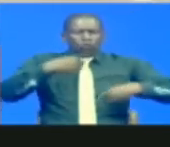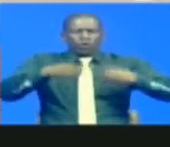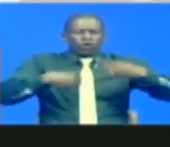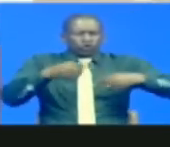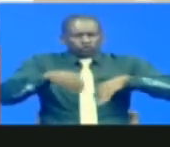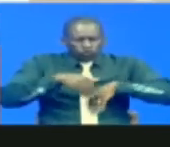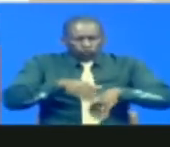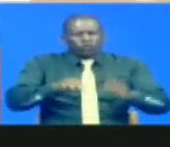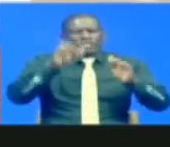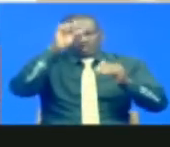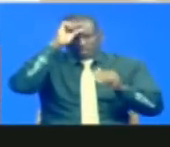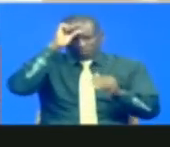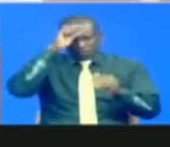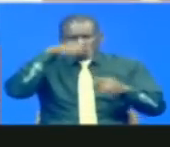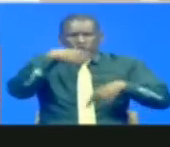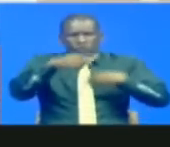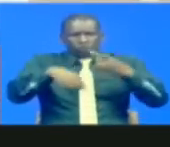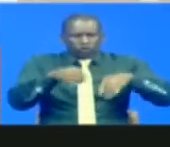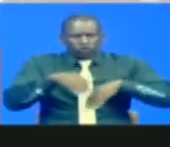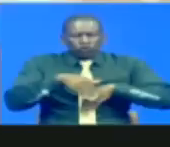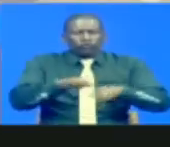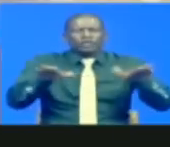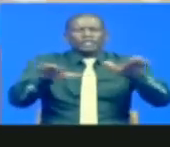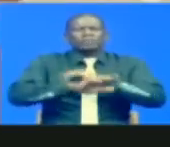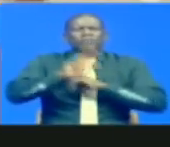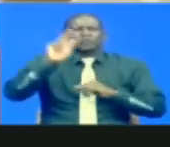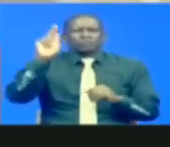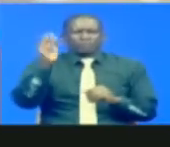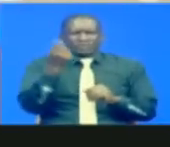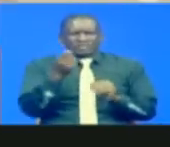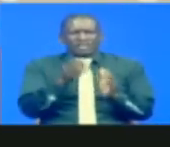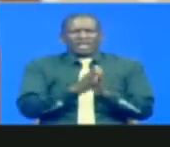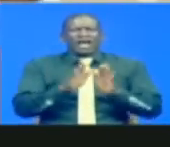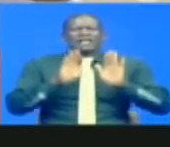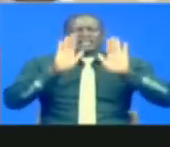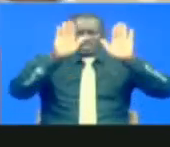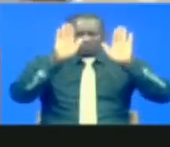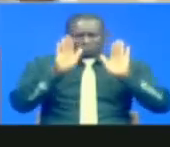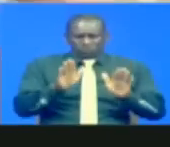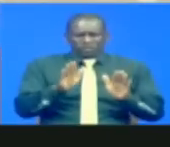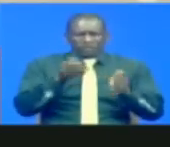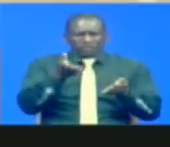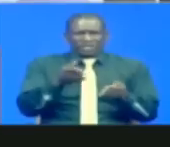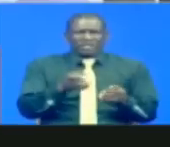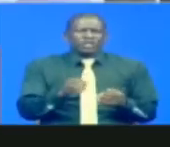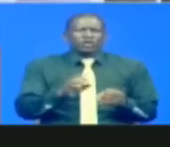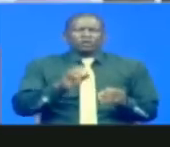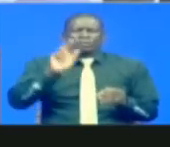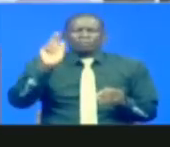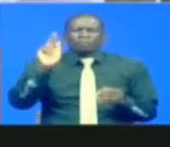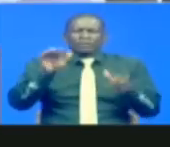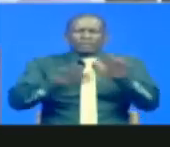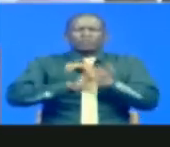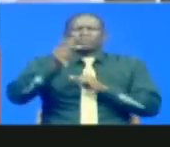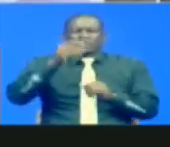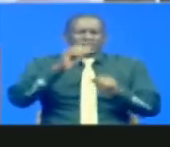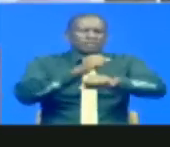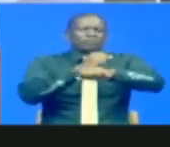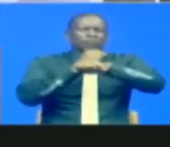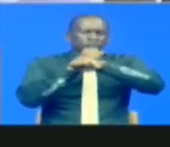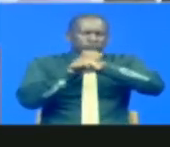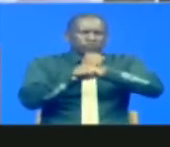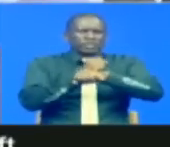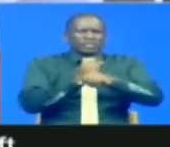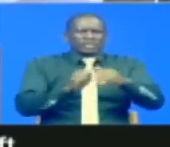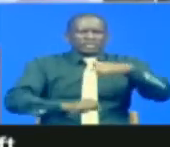serikali, tutazidi kufuatana na naibu wa rais, alimuhimu anatusikiza na anawafanyia watu wa pwani. They have been defiant,